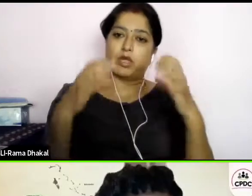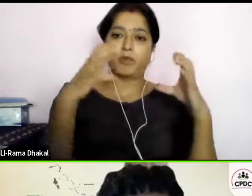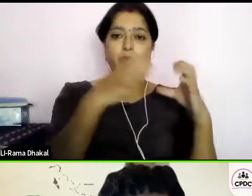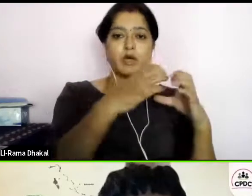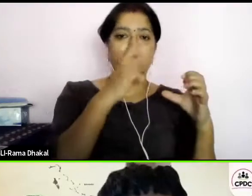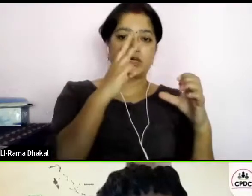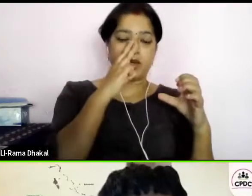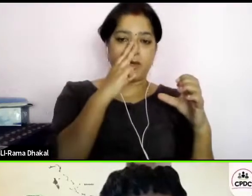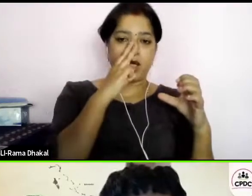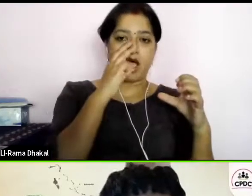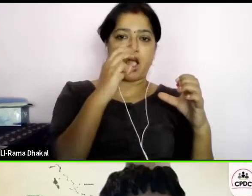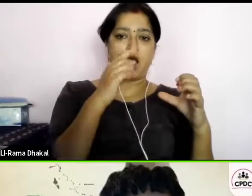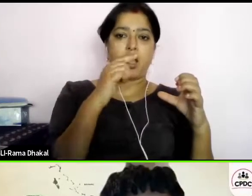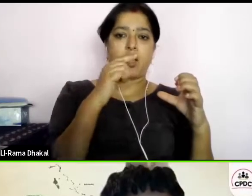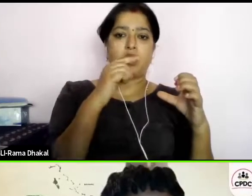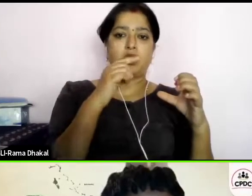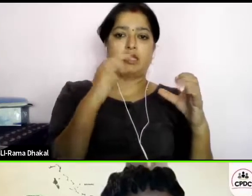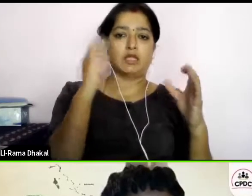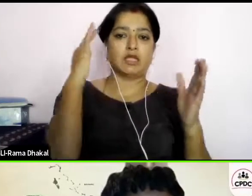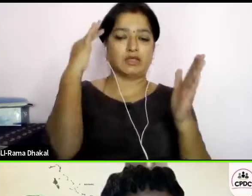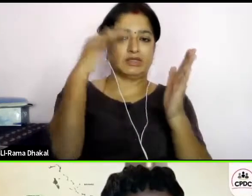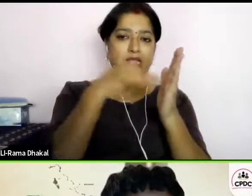the restrictions, it has been